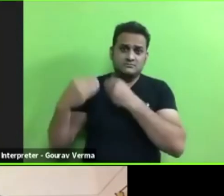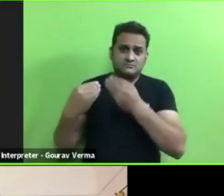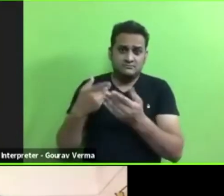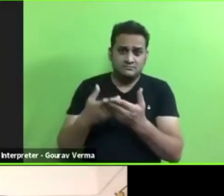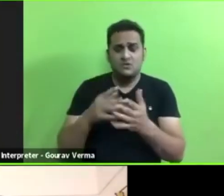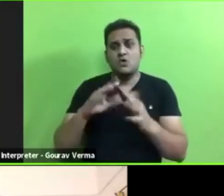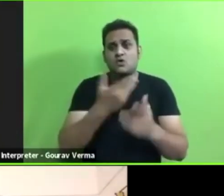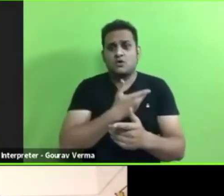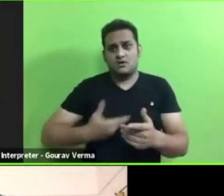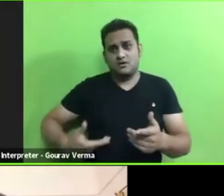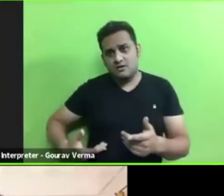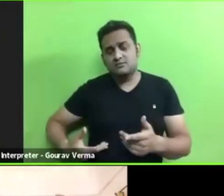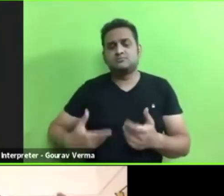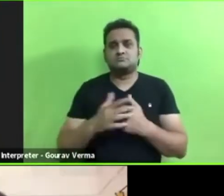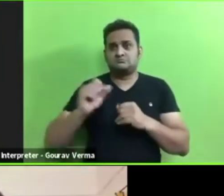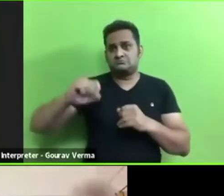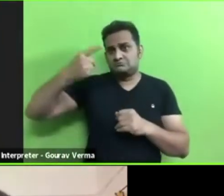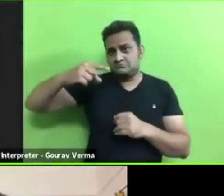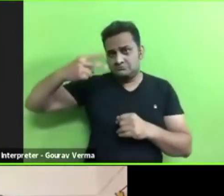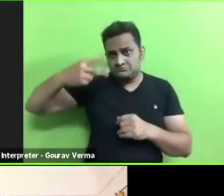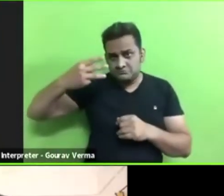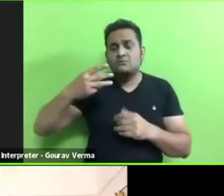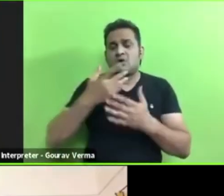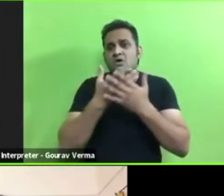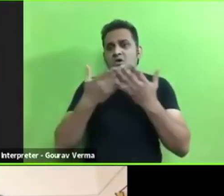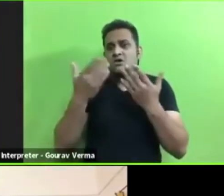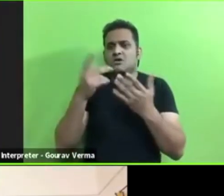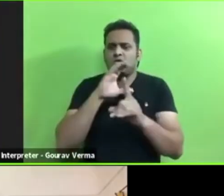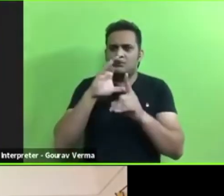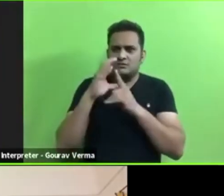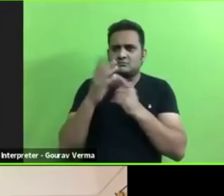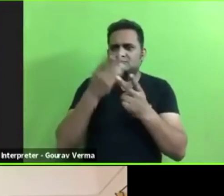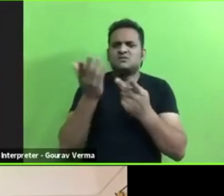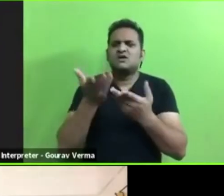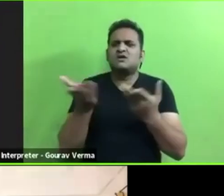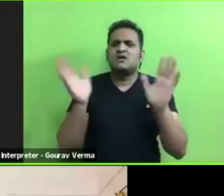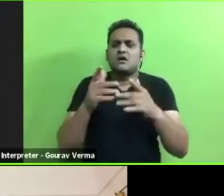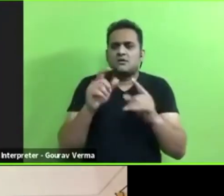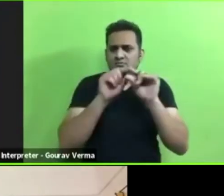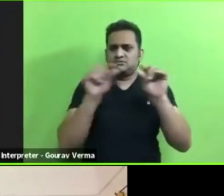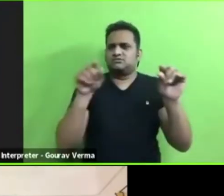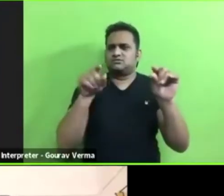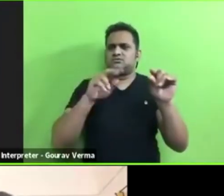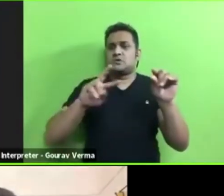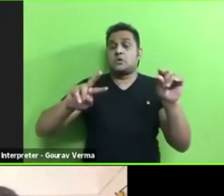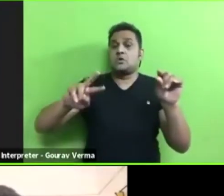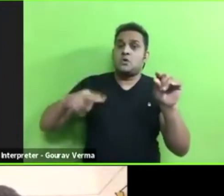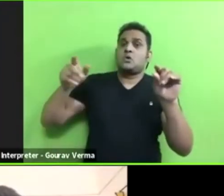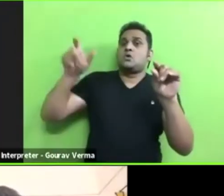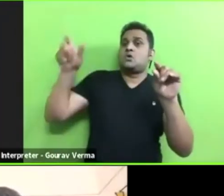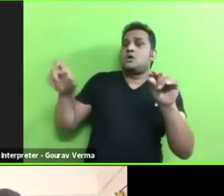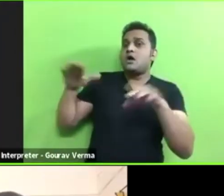caste, upper caste culture, okay, entirely is based on this notion of somebody else's